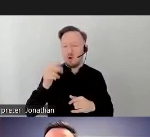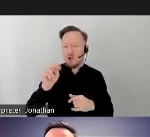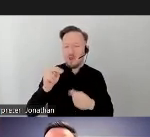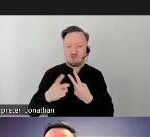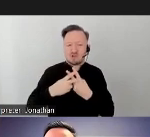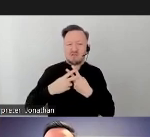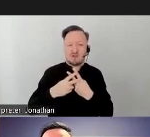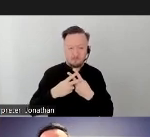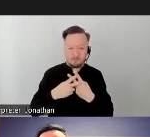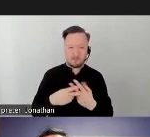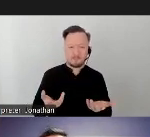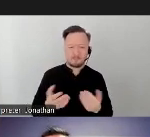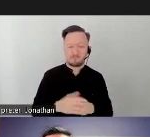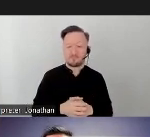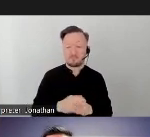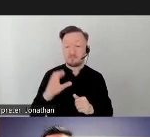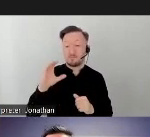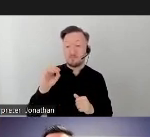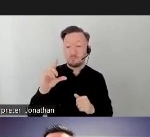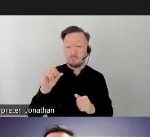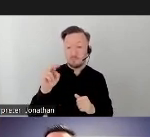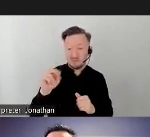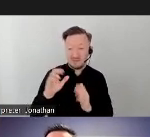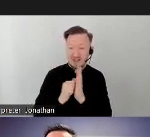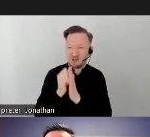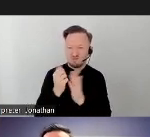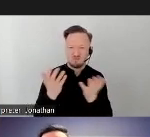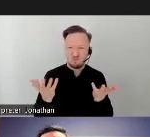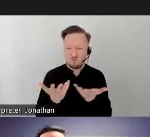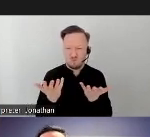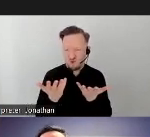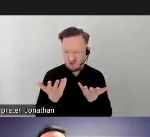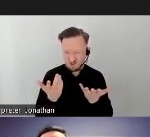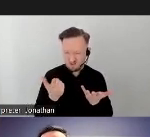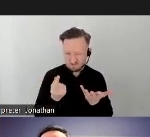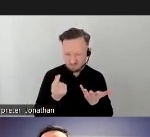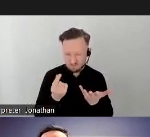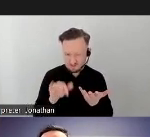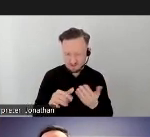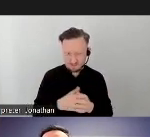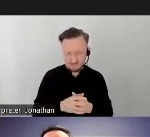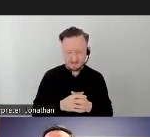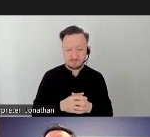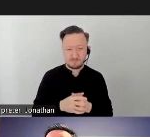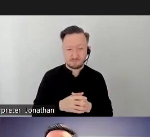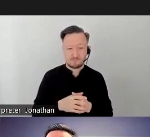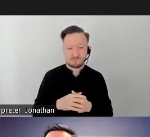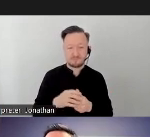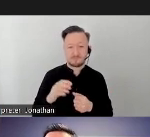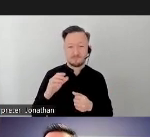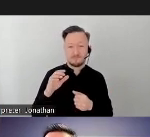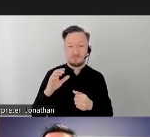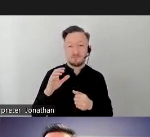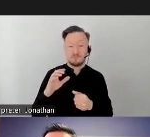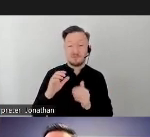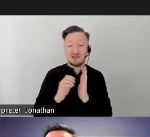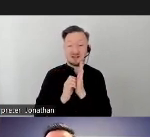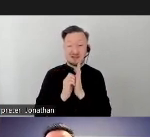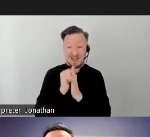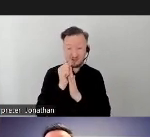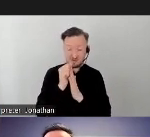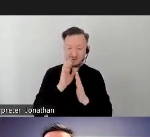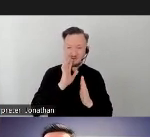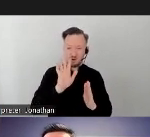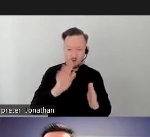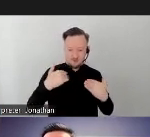So, what is colon cancer? So as you can imagine, cancer is your own cell that